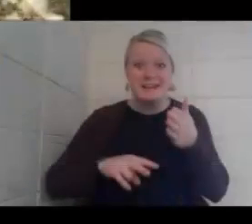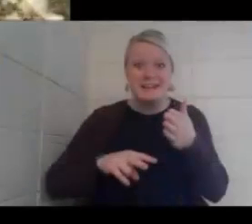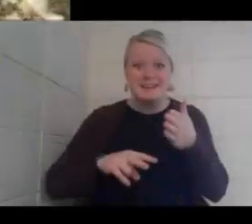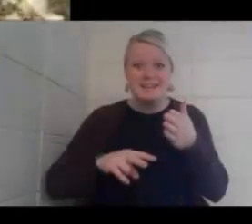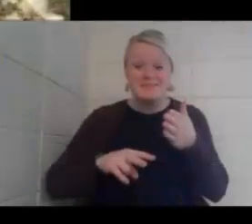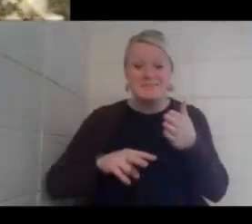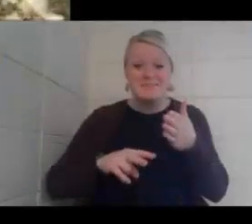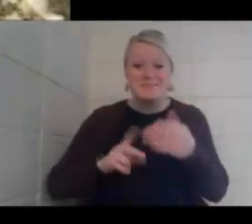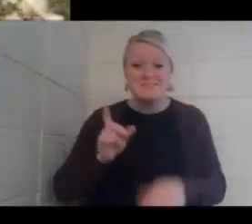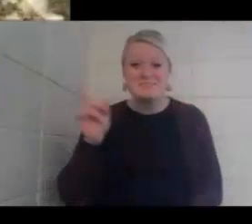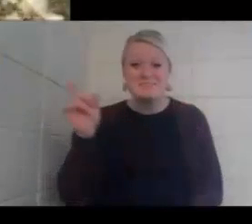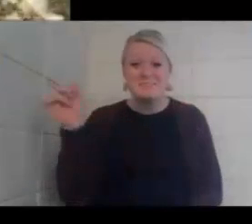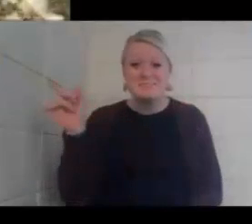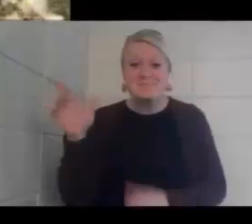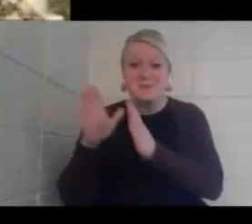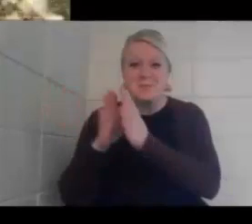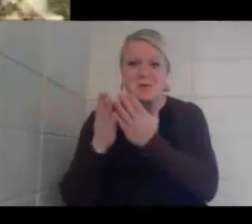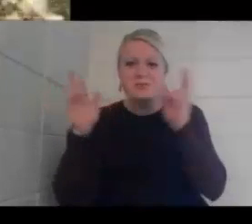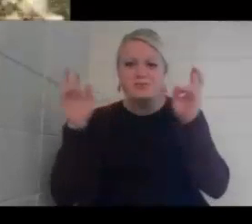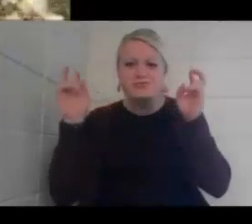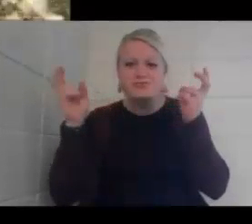Hello, are you ready to read?